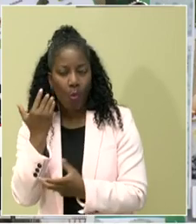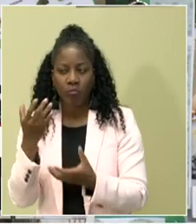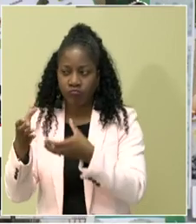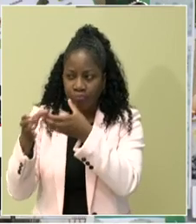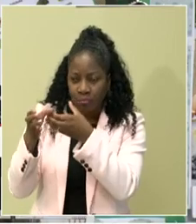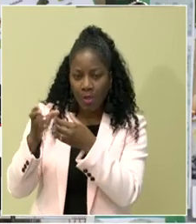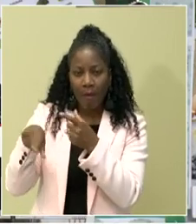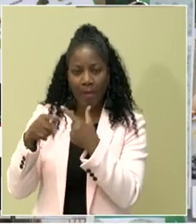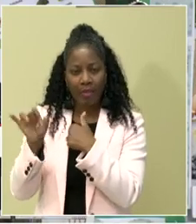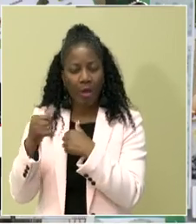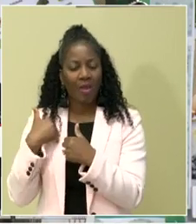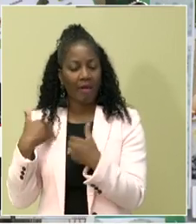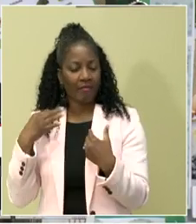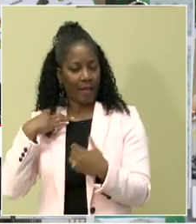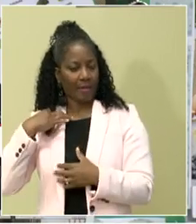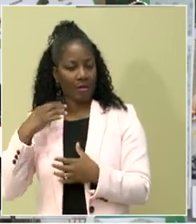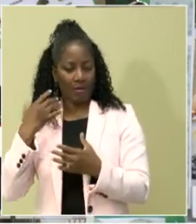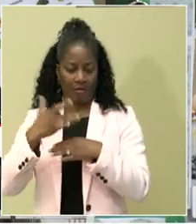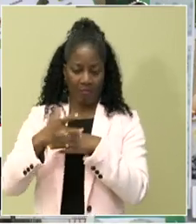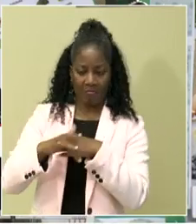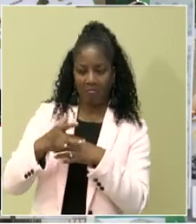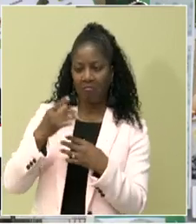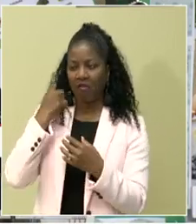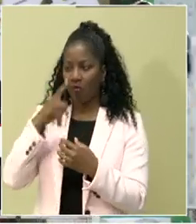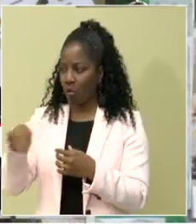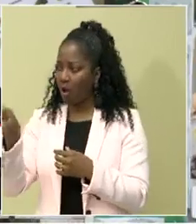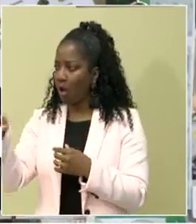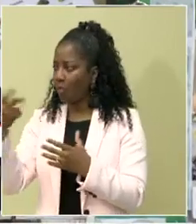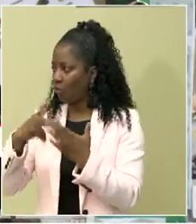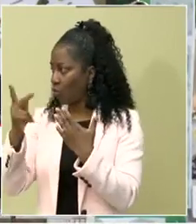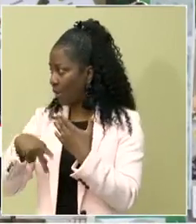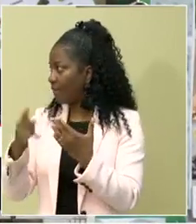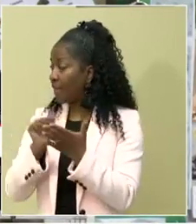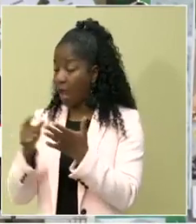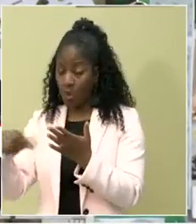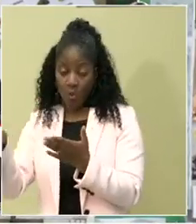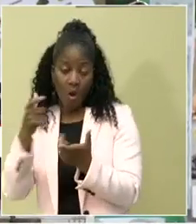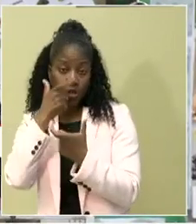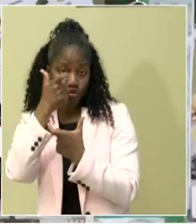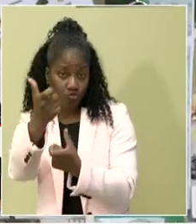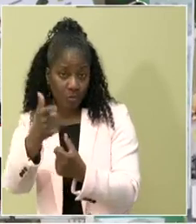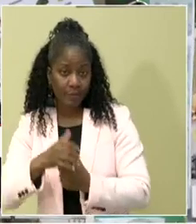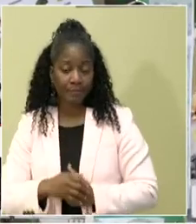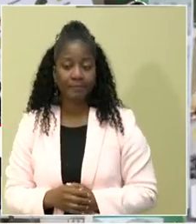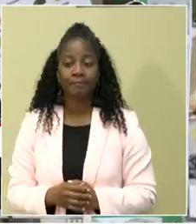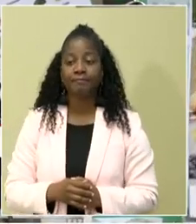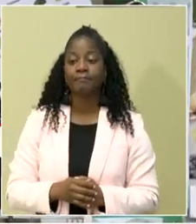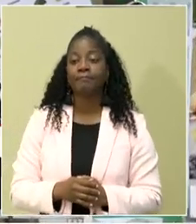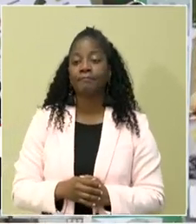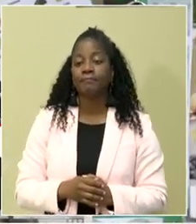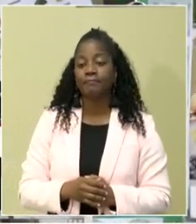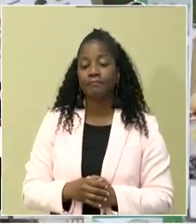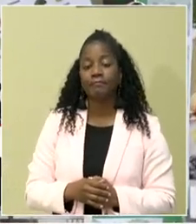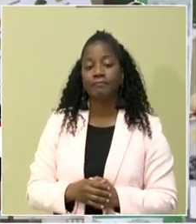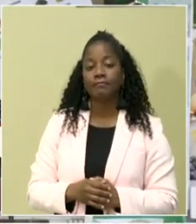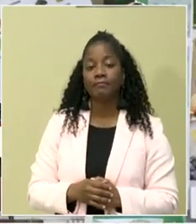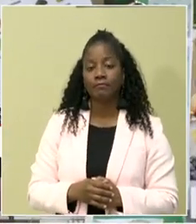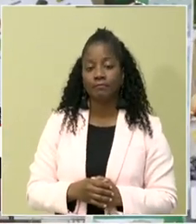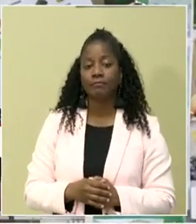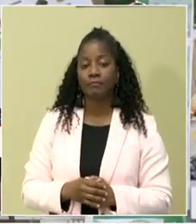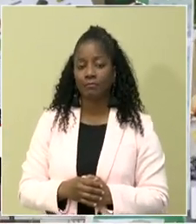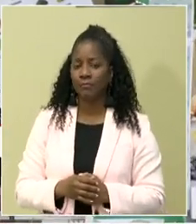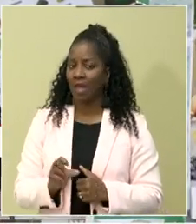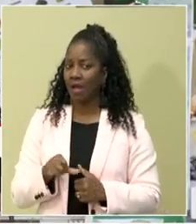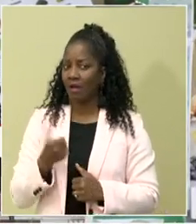the applications and information available for the programs that you're interested in participating in. So was